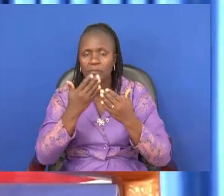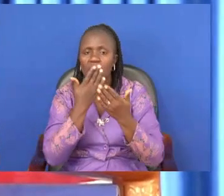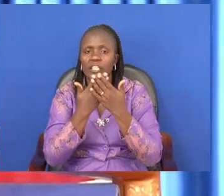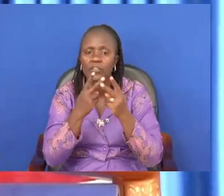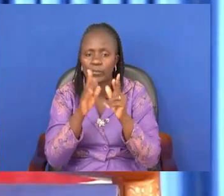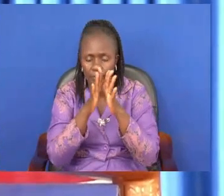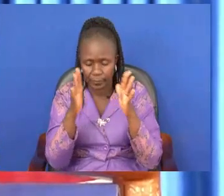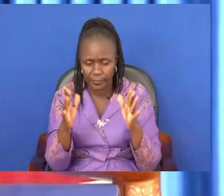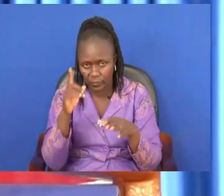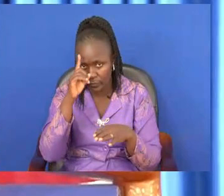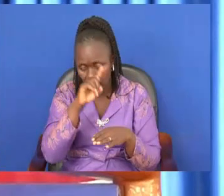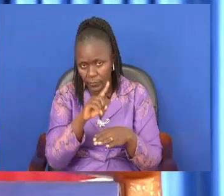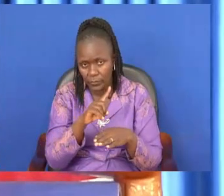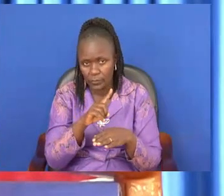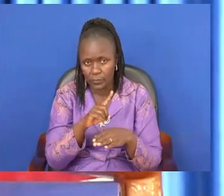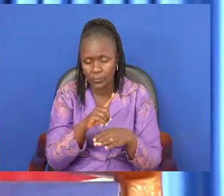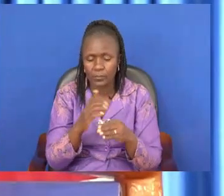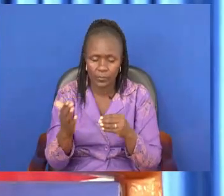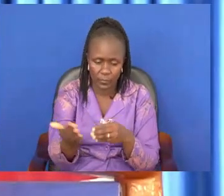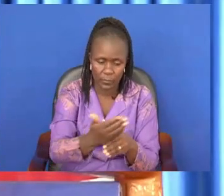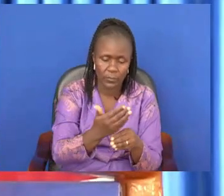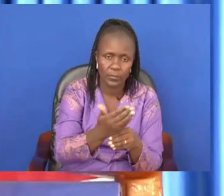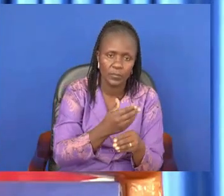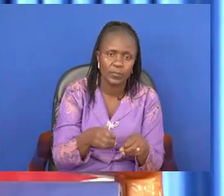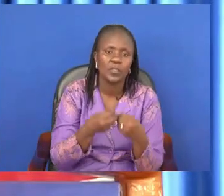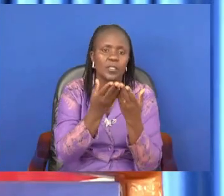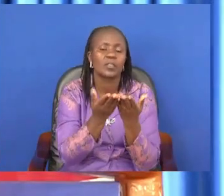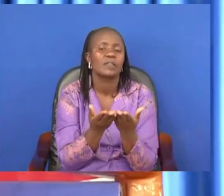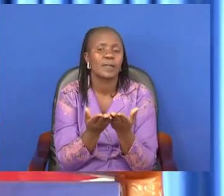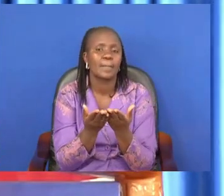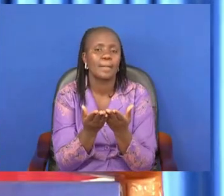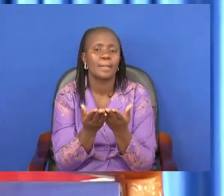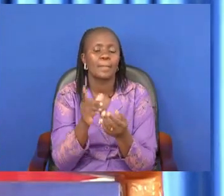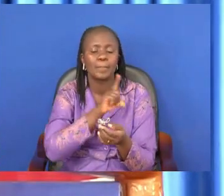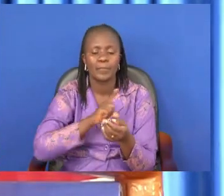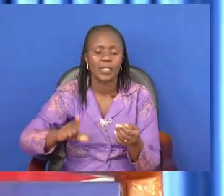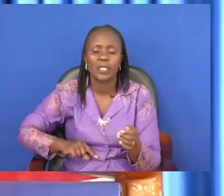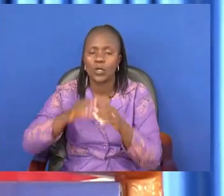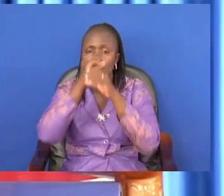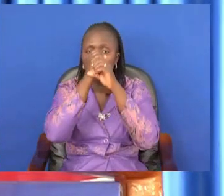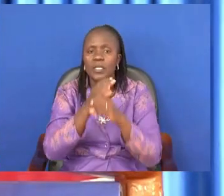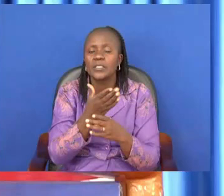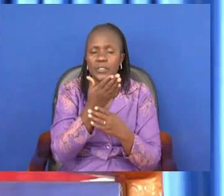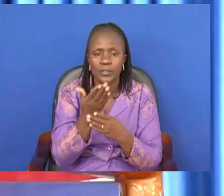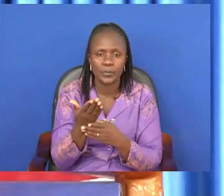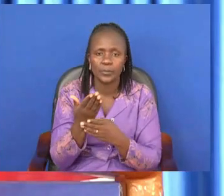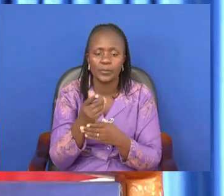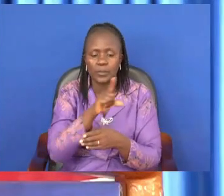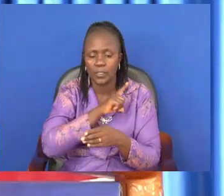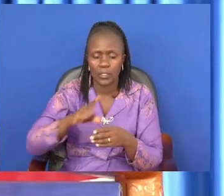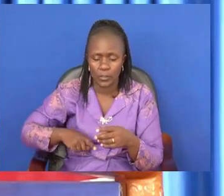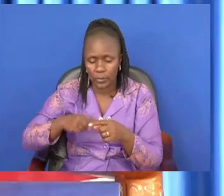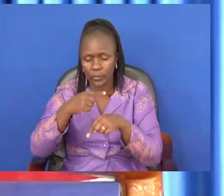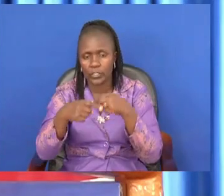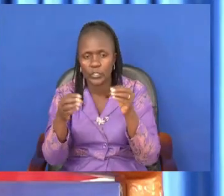Thank you very much for participating in giving your offering. May the Lord bless you, and may the Lord